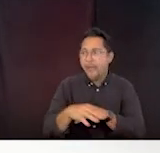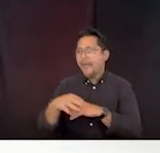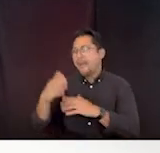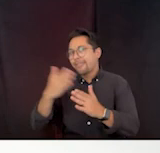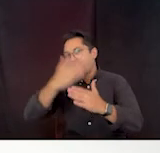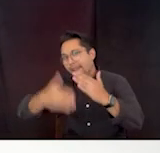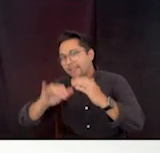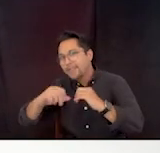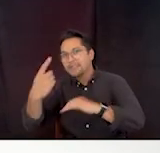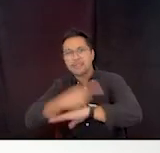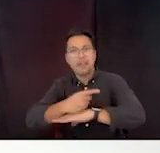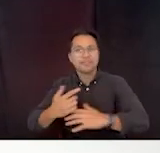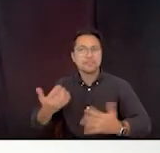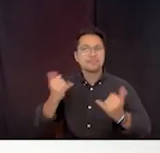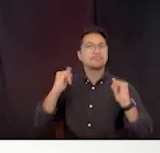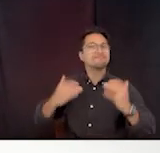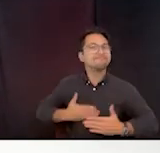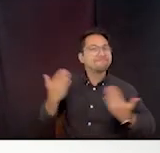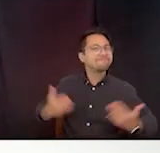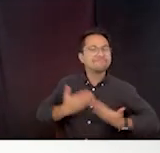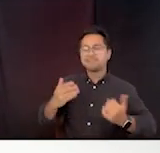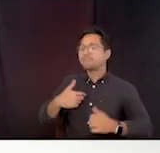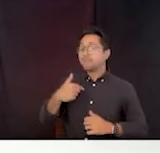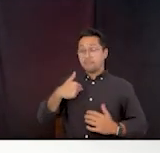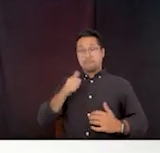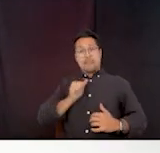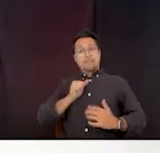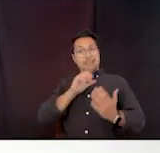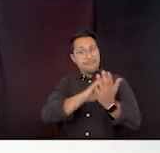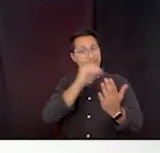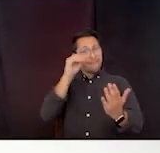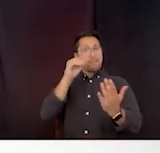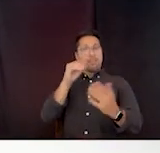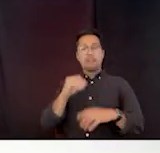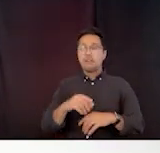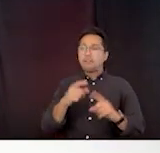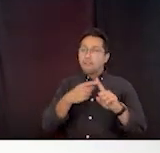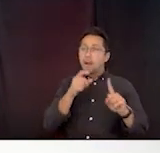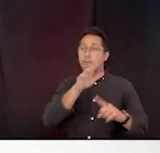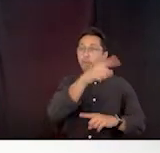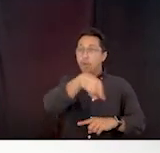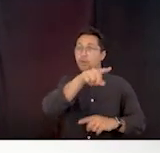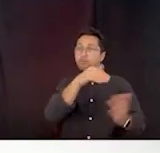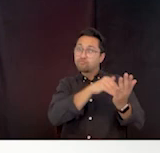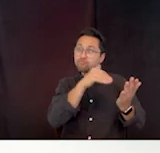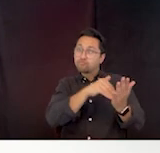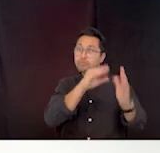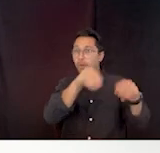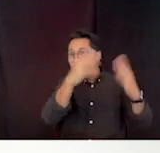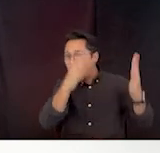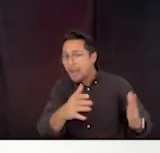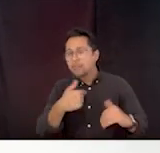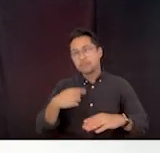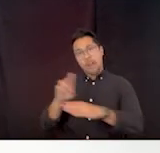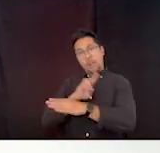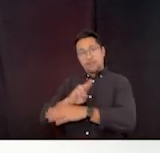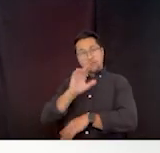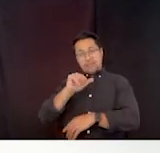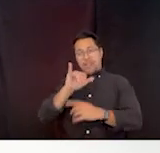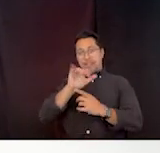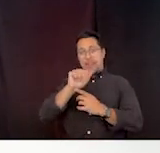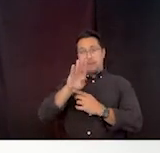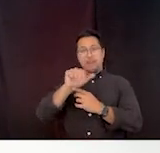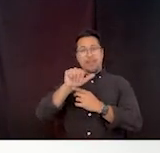of the day. And I've learned so many of those strategies from the providers that I now, use most ABA strategies in my home.